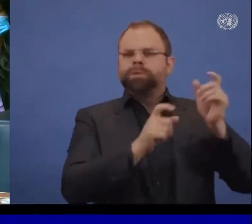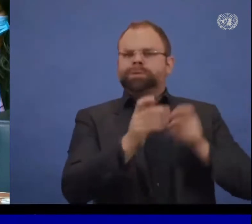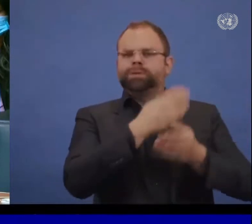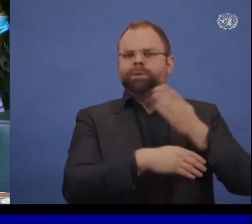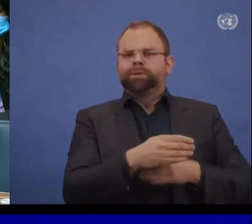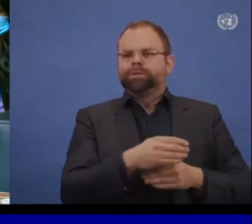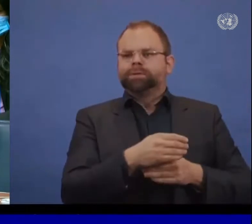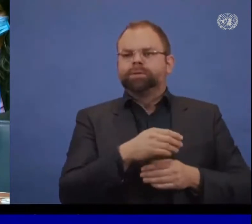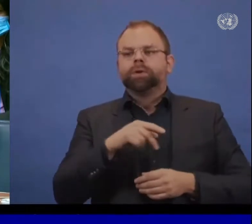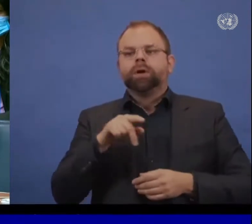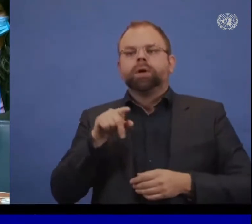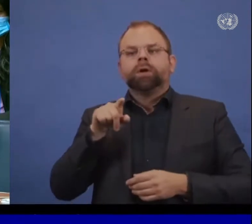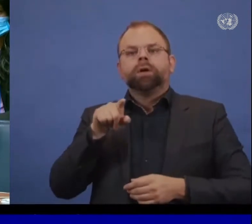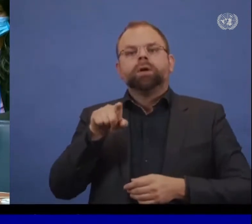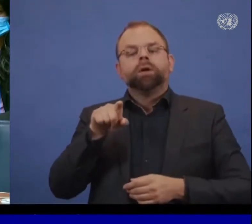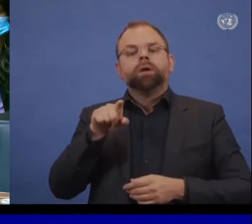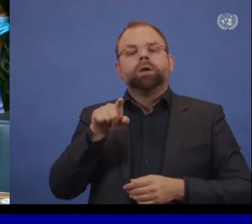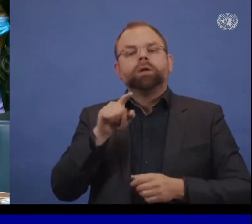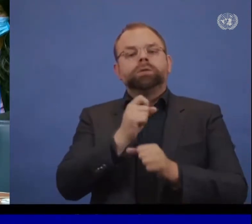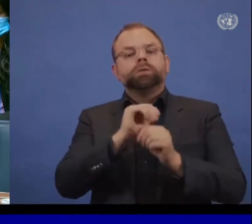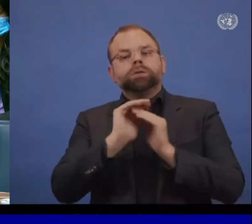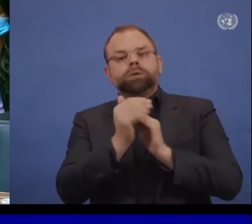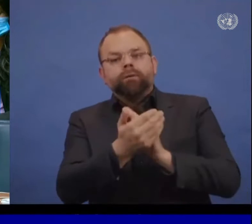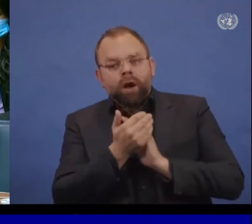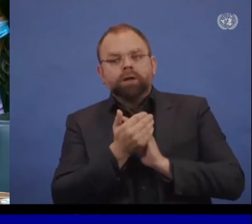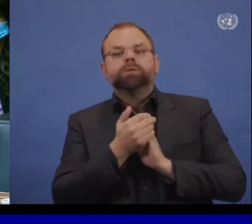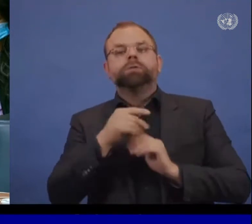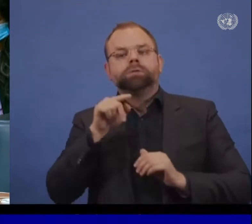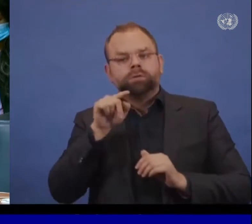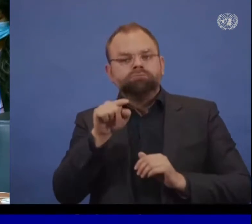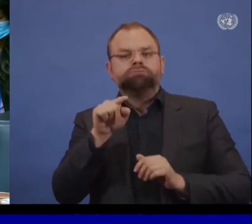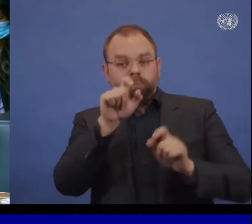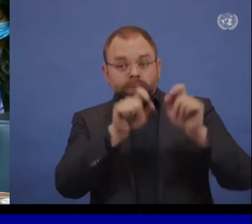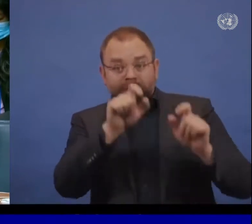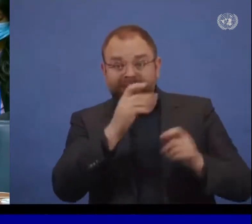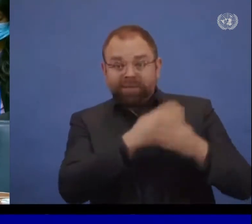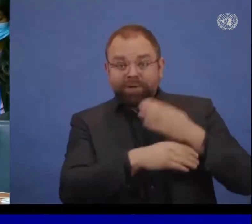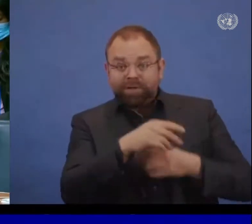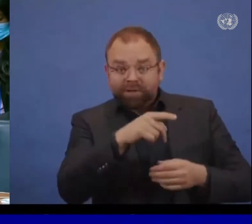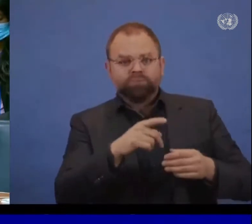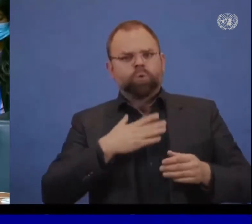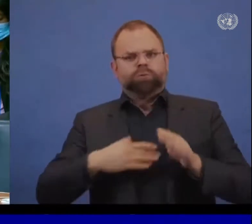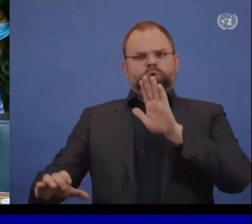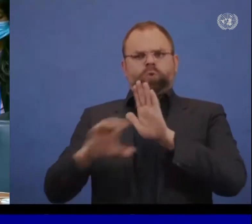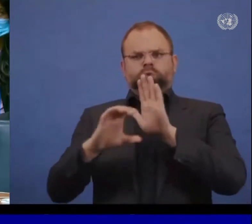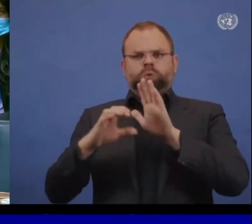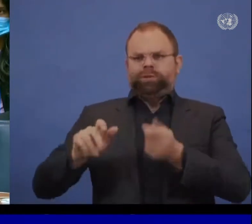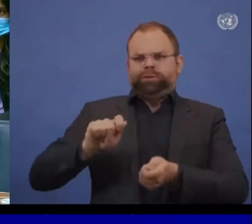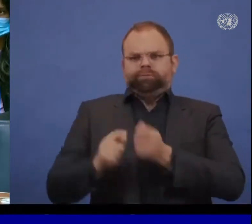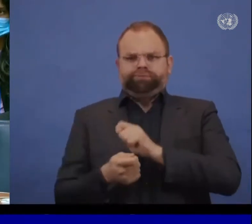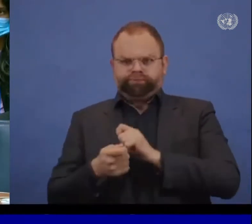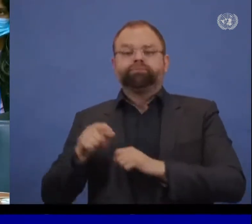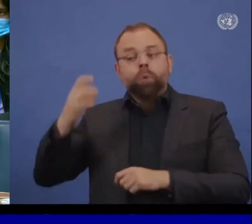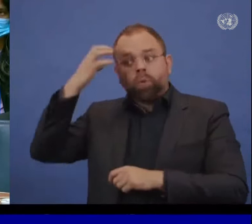publications, programs, and numerous other mechanisms. In addition, Sri Lanka has established a robust institution such as the